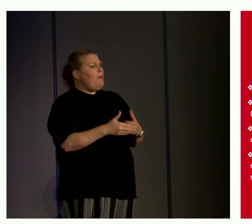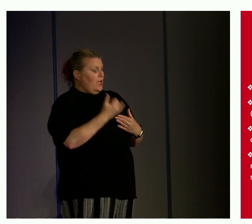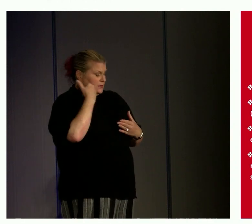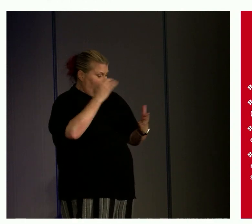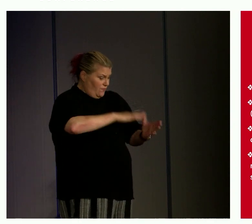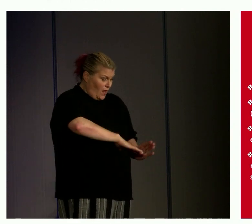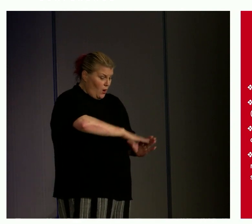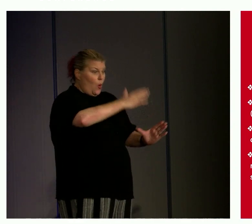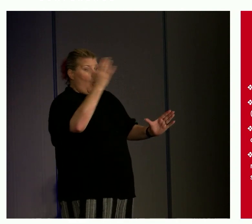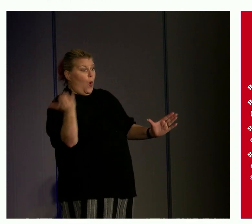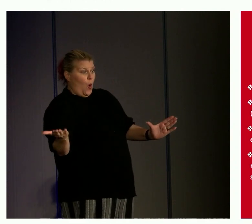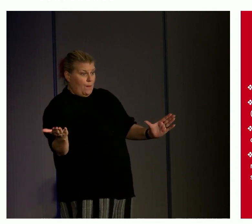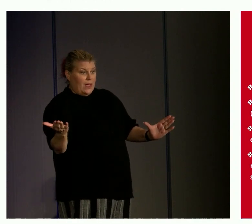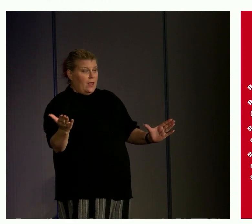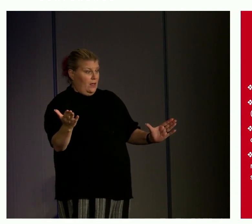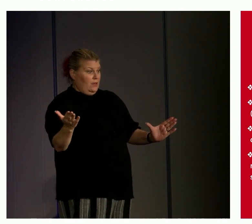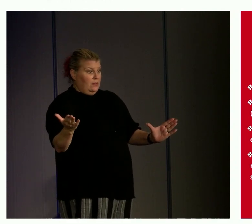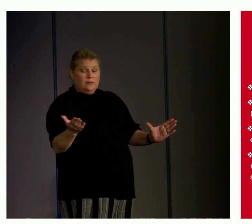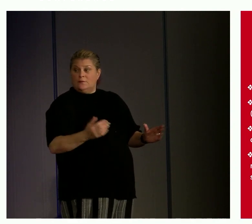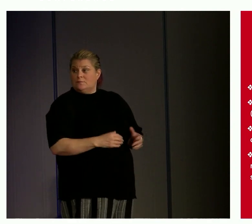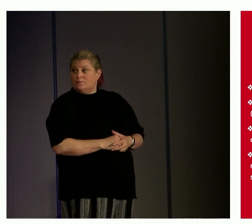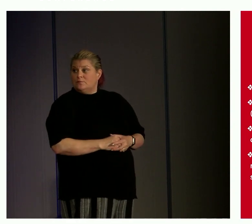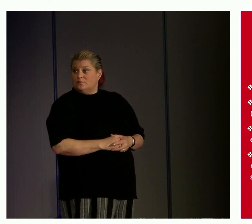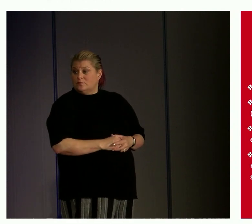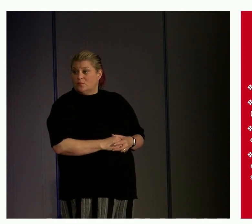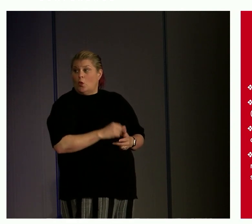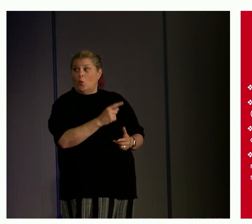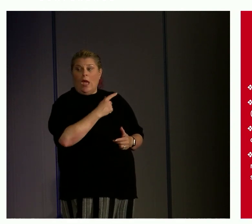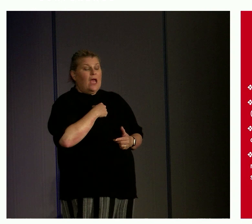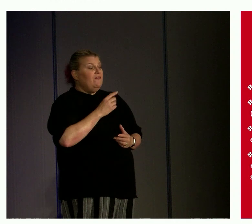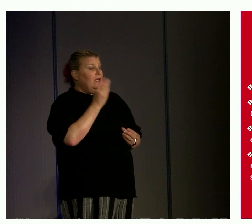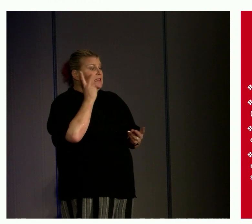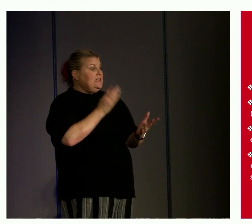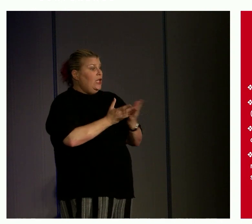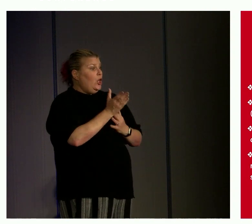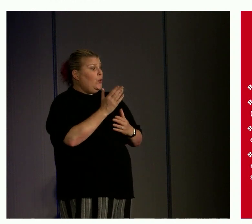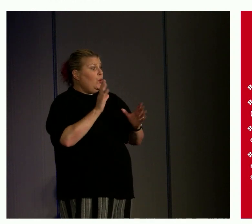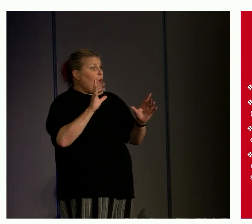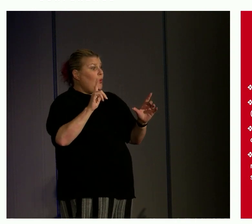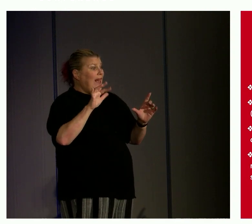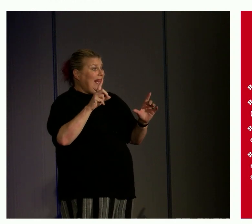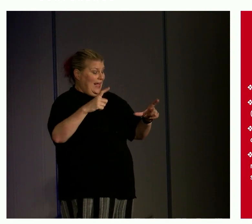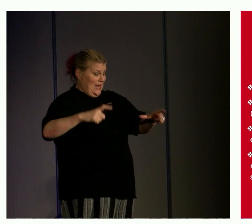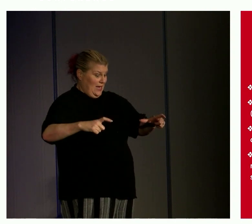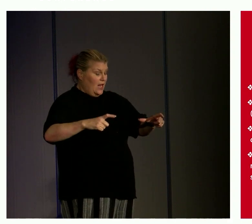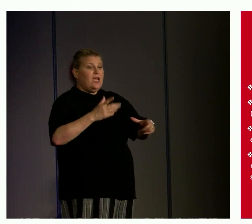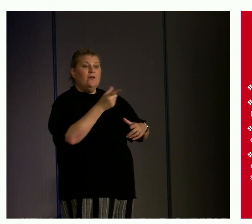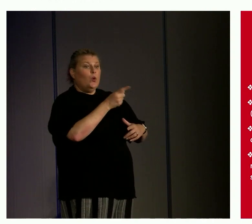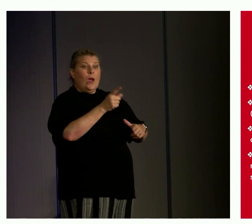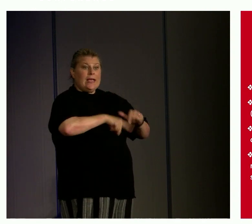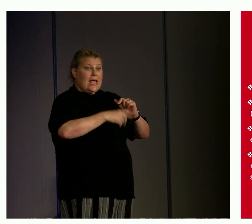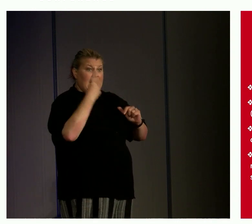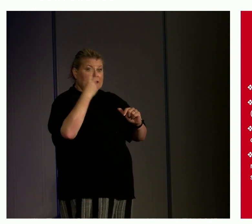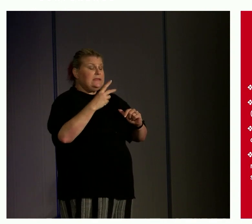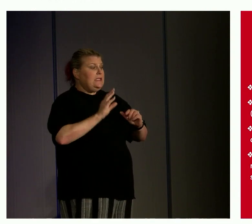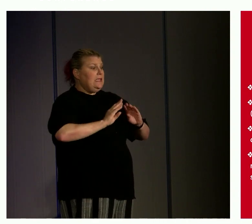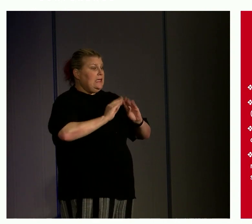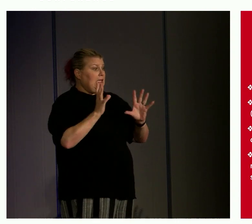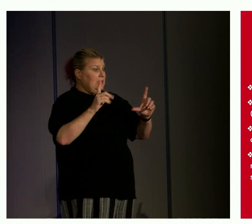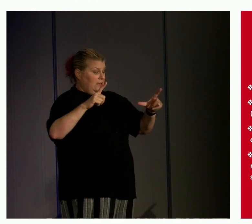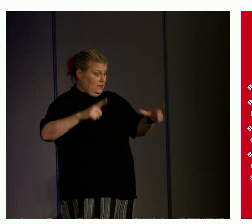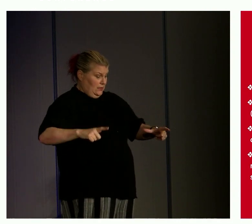open very quickly the box, so you have a clear lead, and for those of you who cannot see, the clear lead